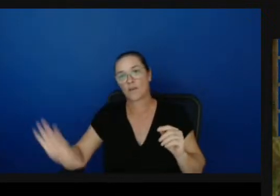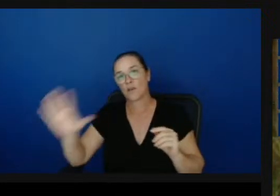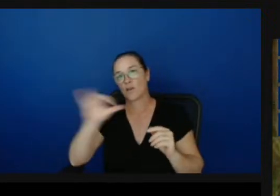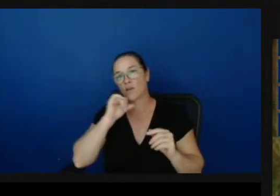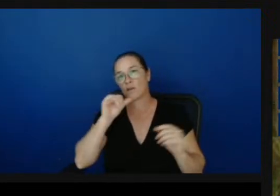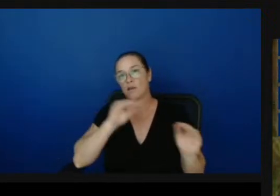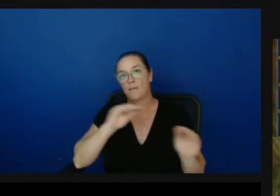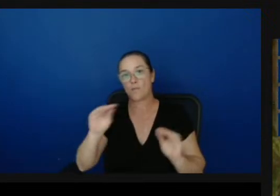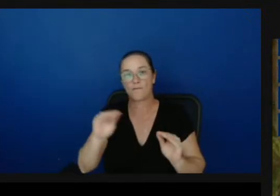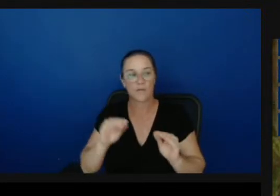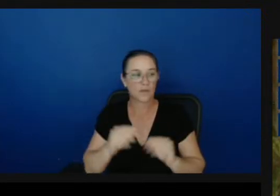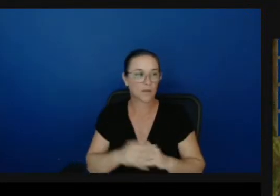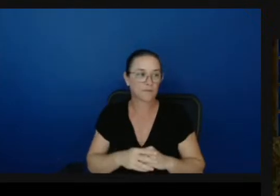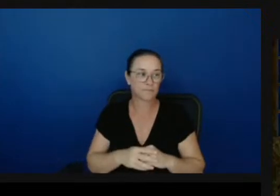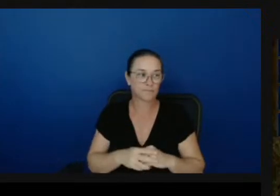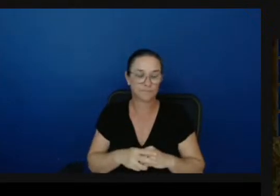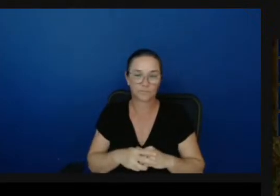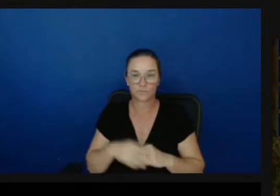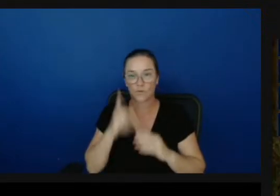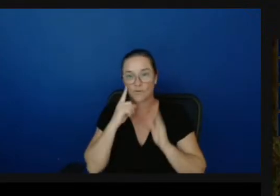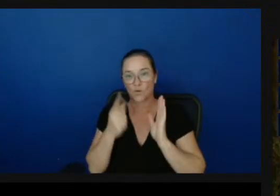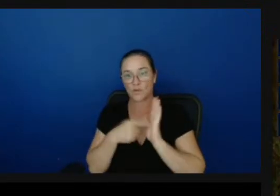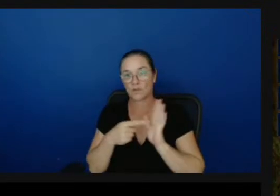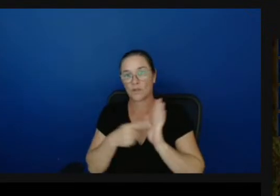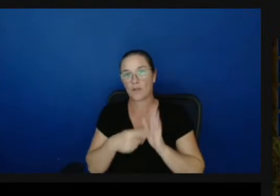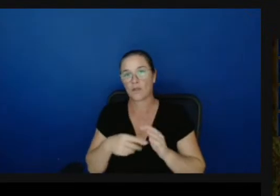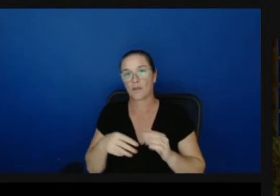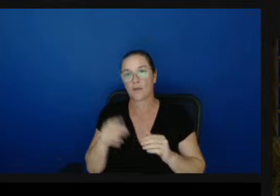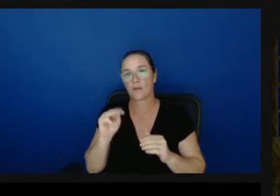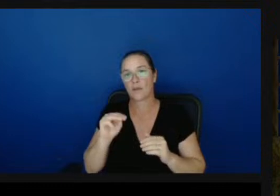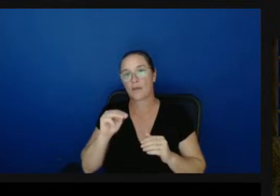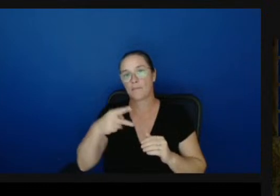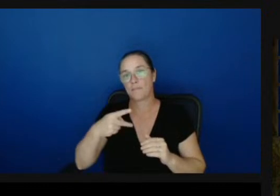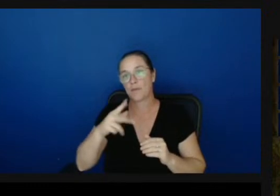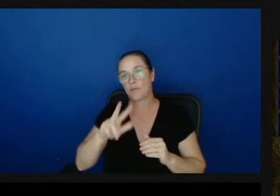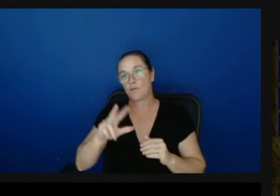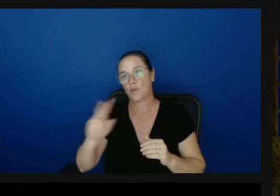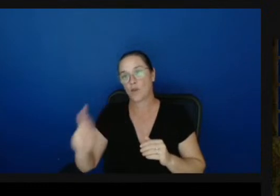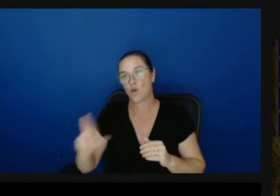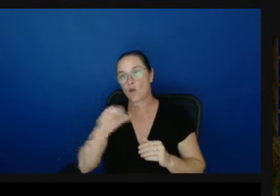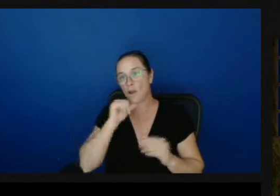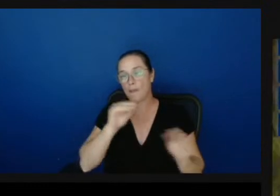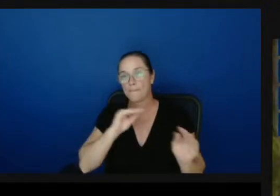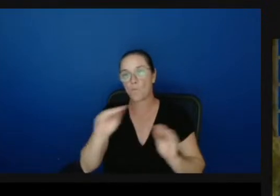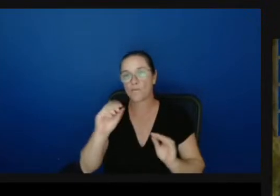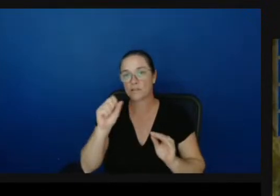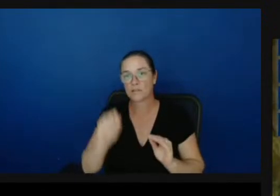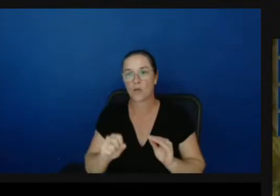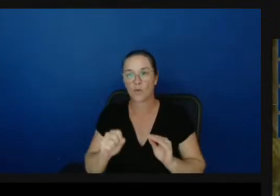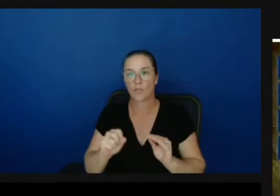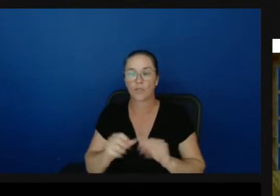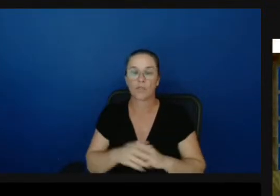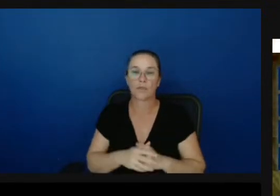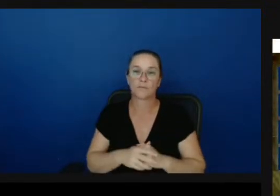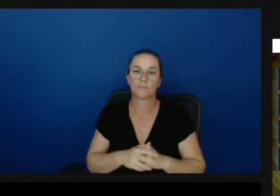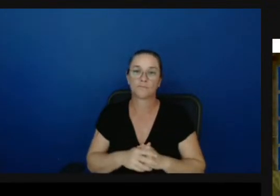is not moving. So for example, MP3R here, not moving to the south, right? And this station